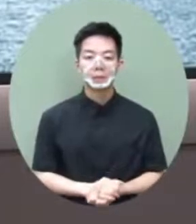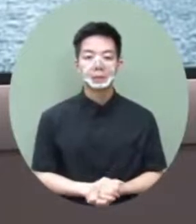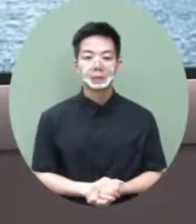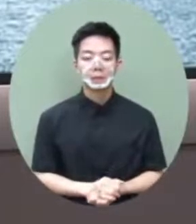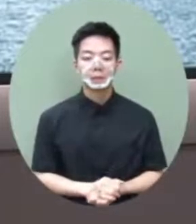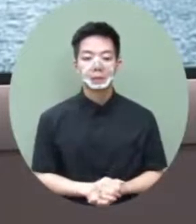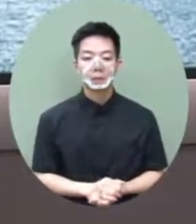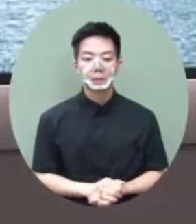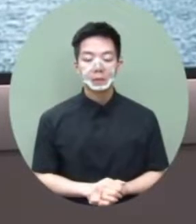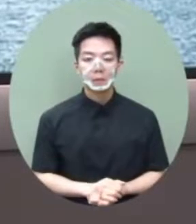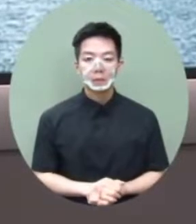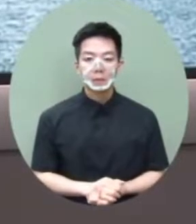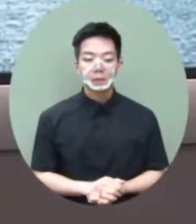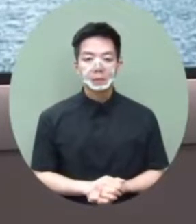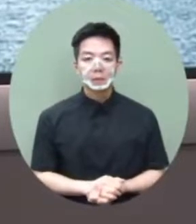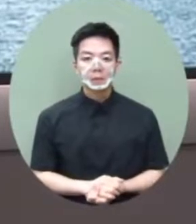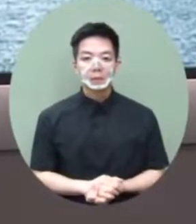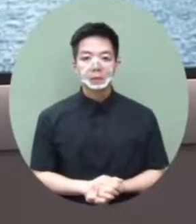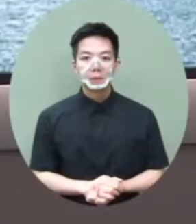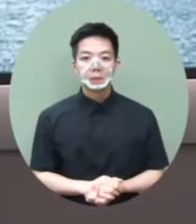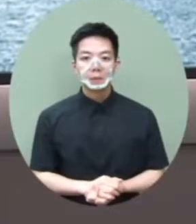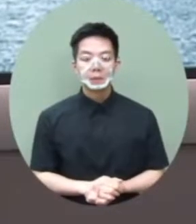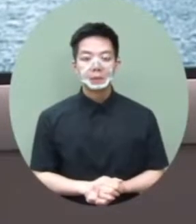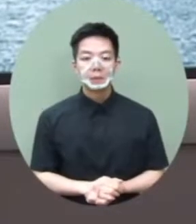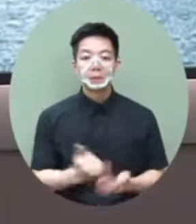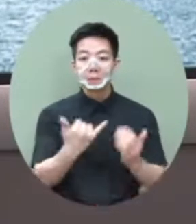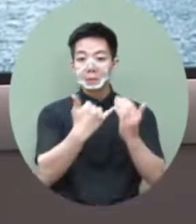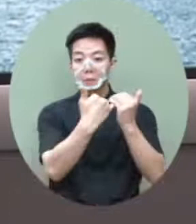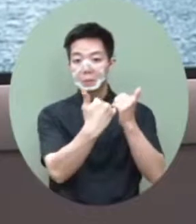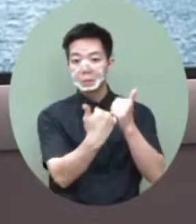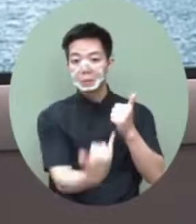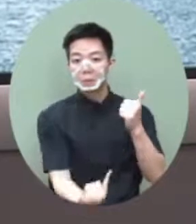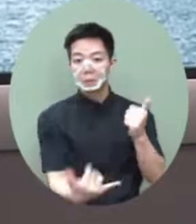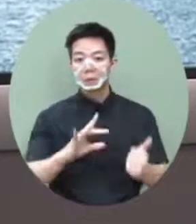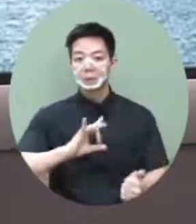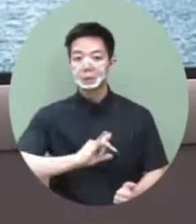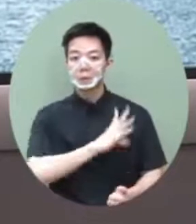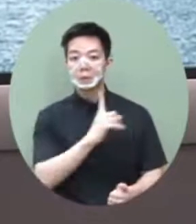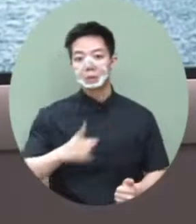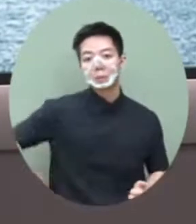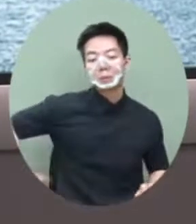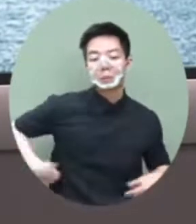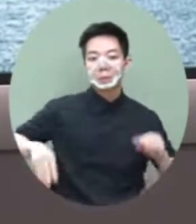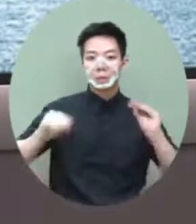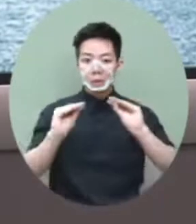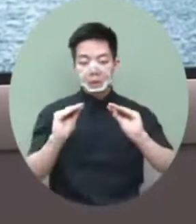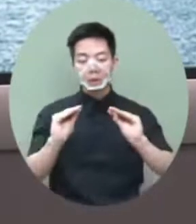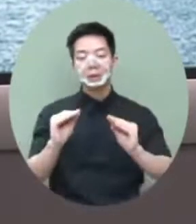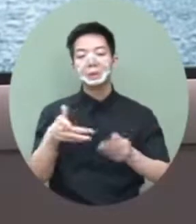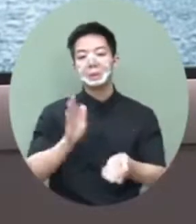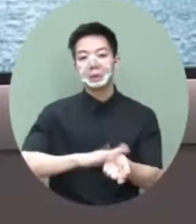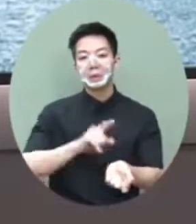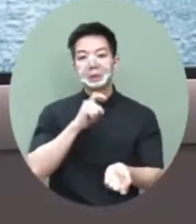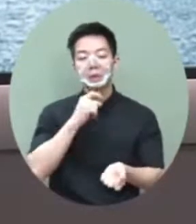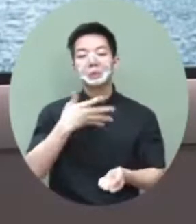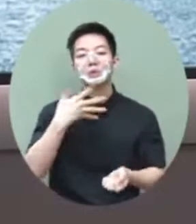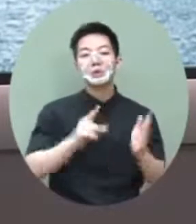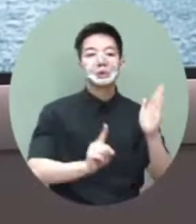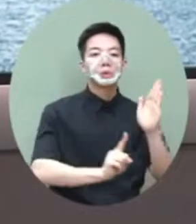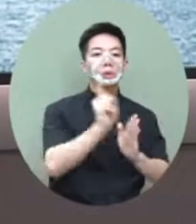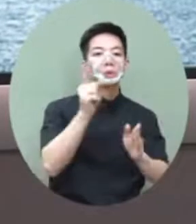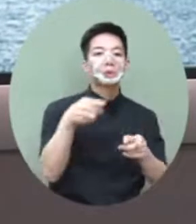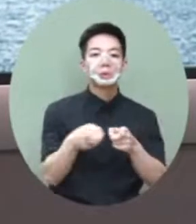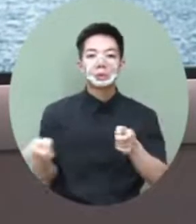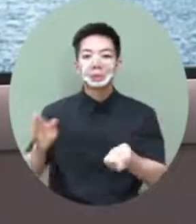First, a 25-year-old patient. The patient had congenital